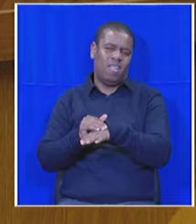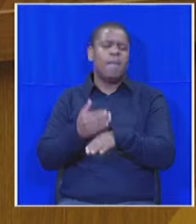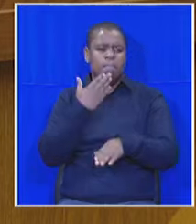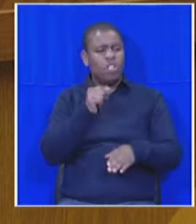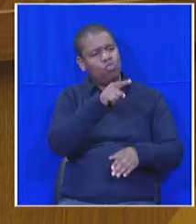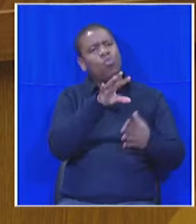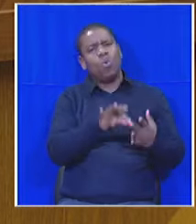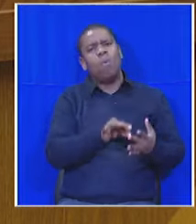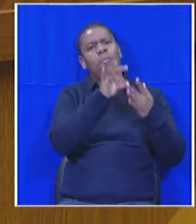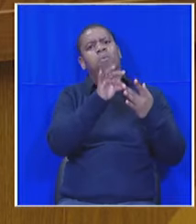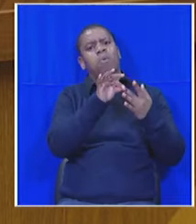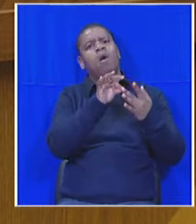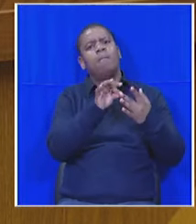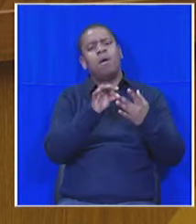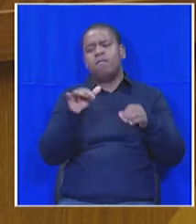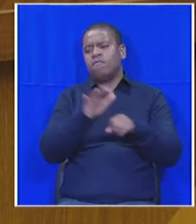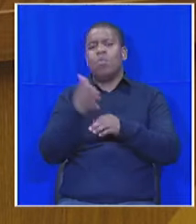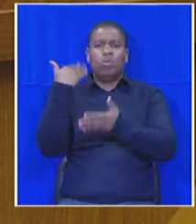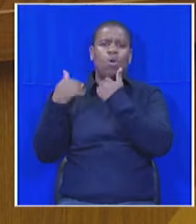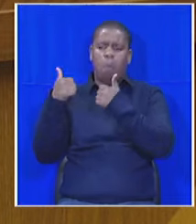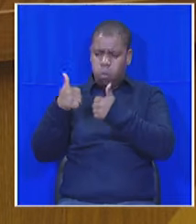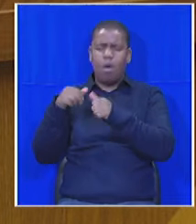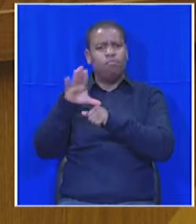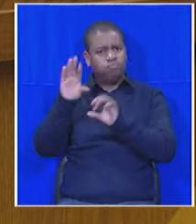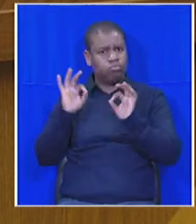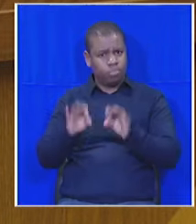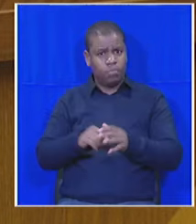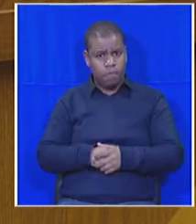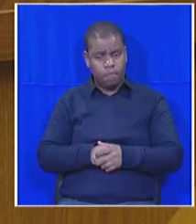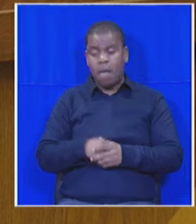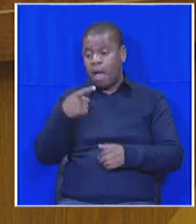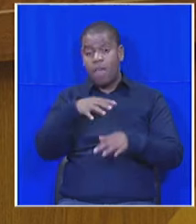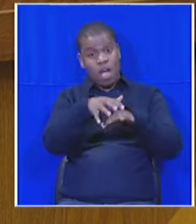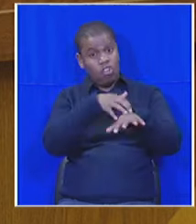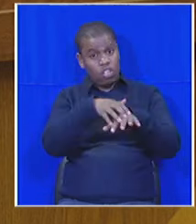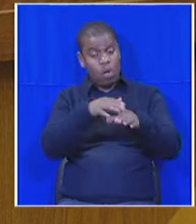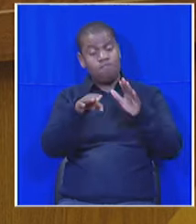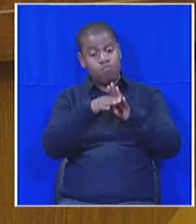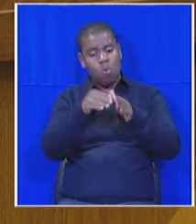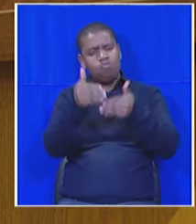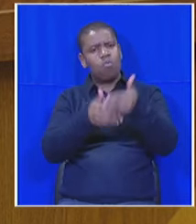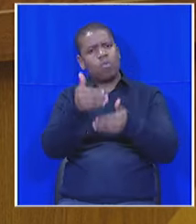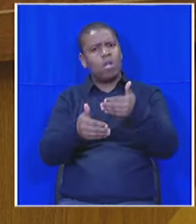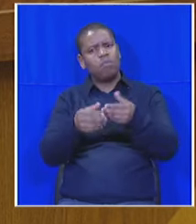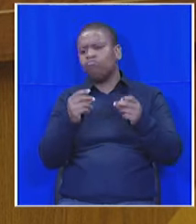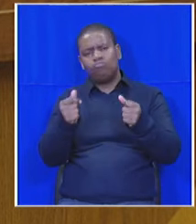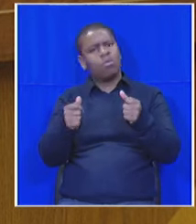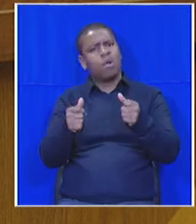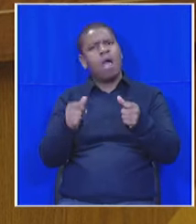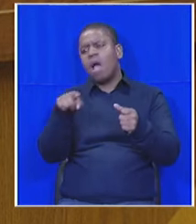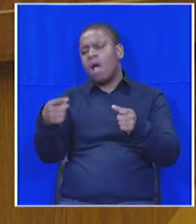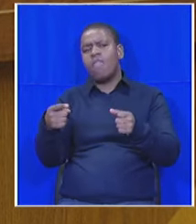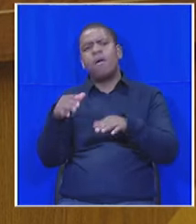got a history of utilizing land and being productive. Our agricultural progress was not that much hit by